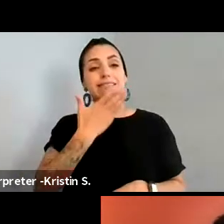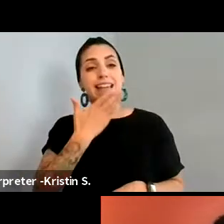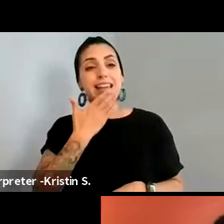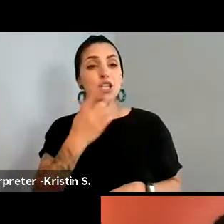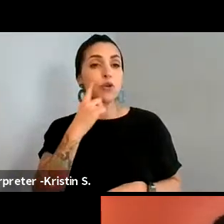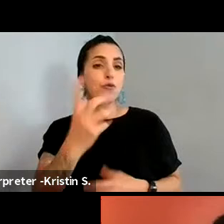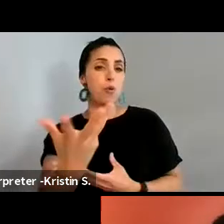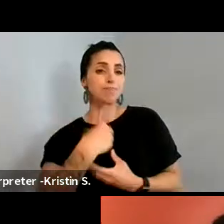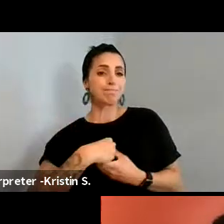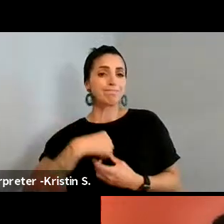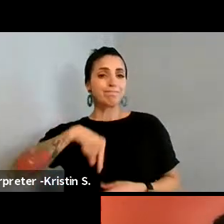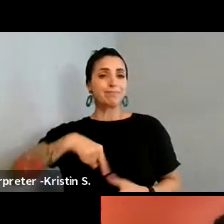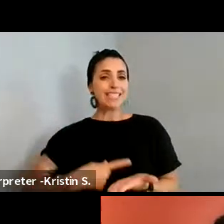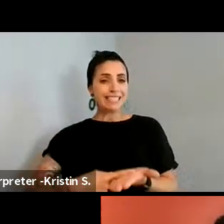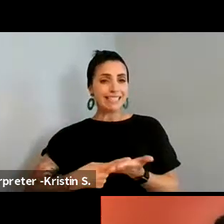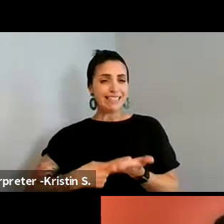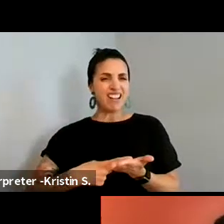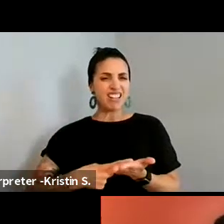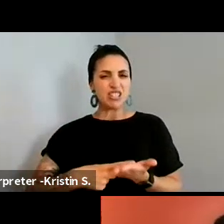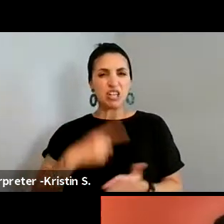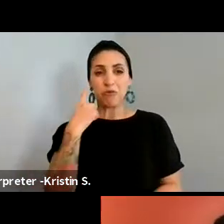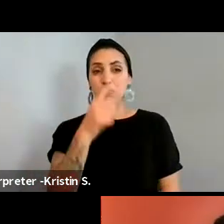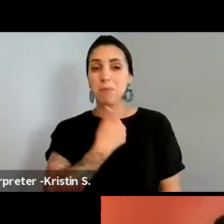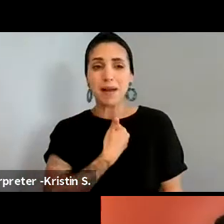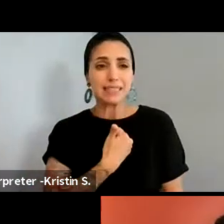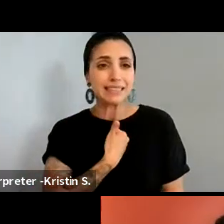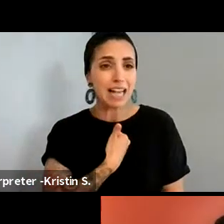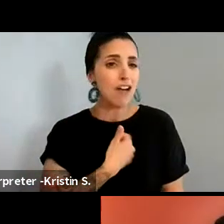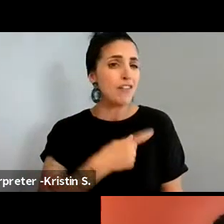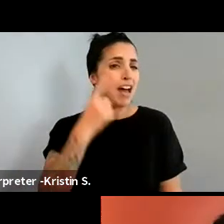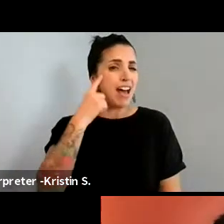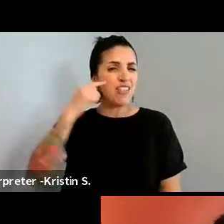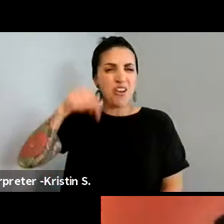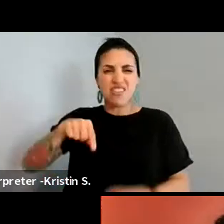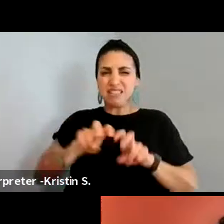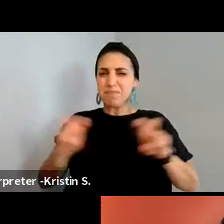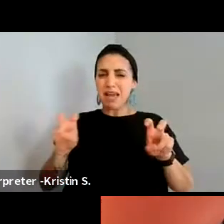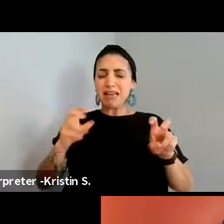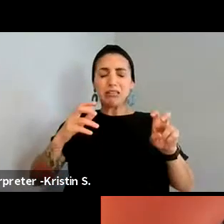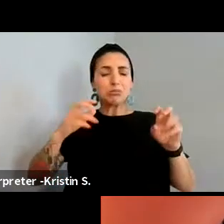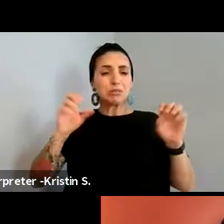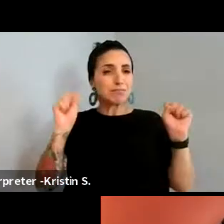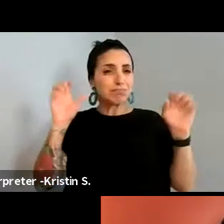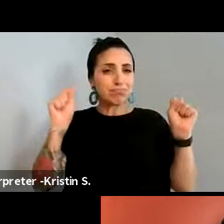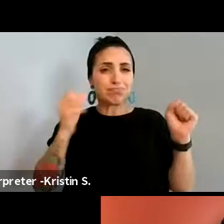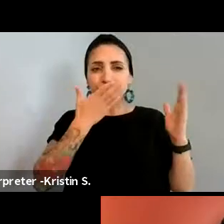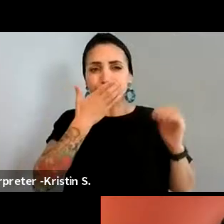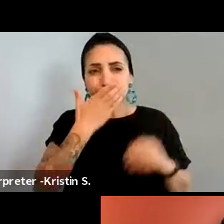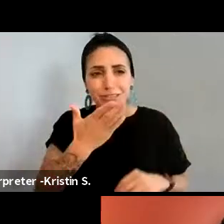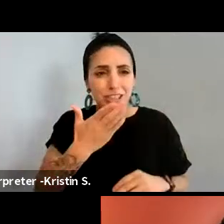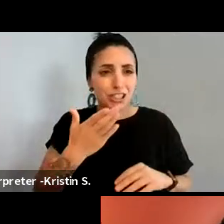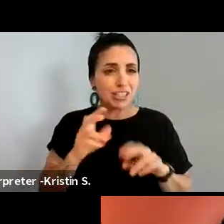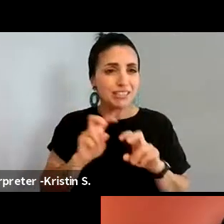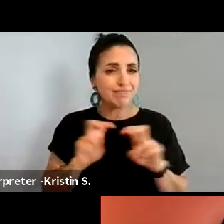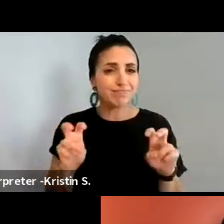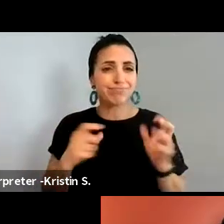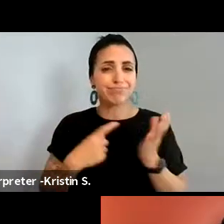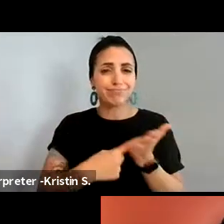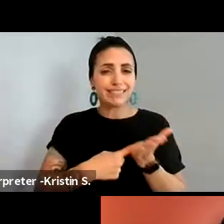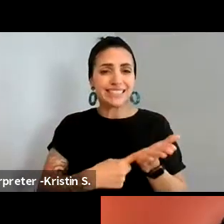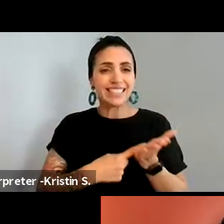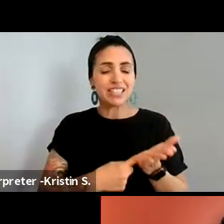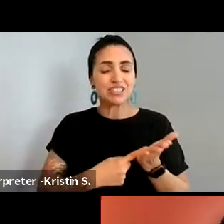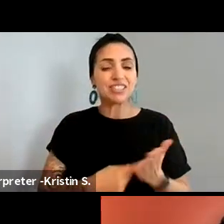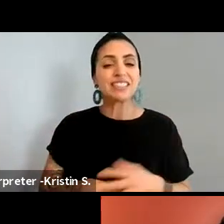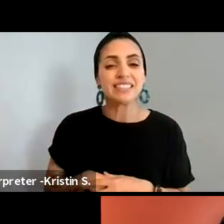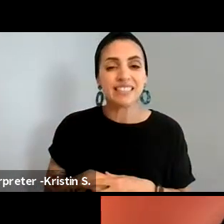know about the rest of you, but this has been a stellar panel and a stellar discussion. And I hope everyone has just enjoyed it and learned a